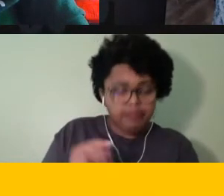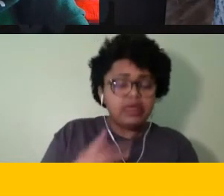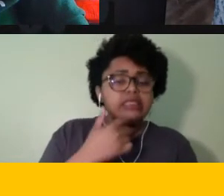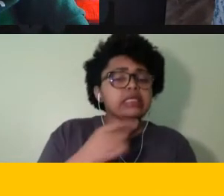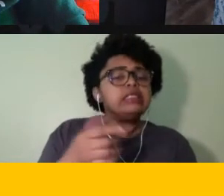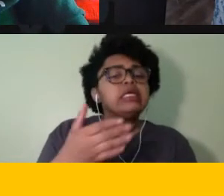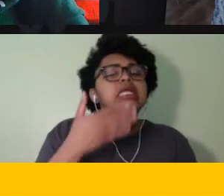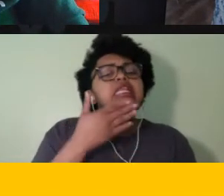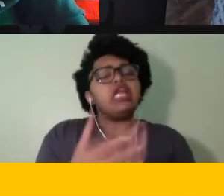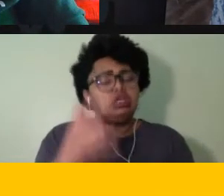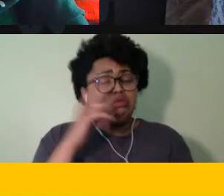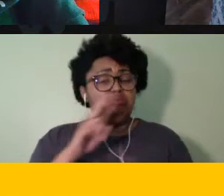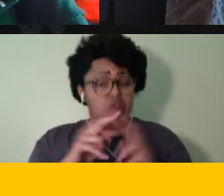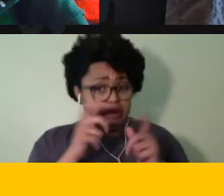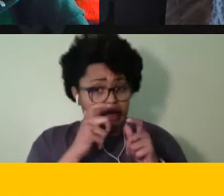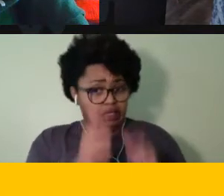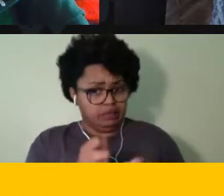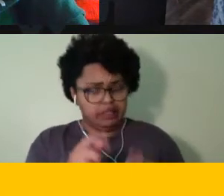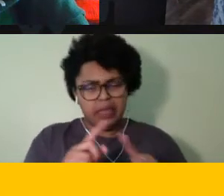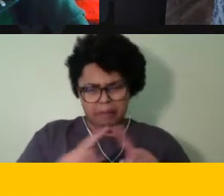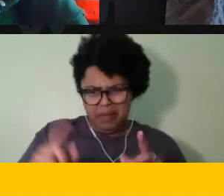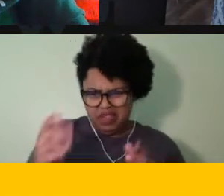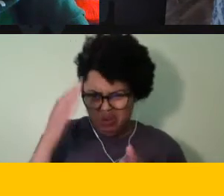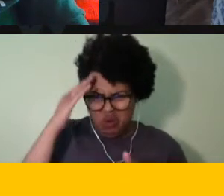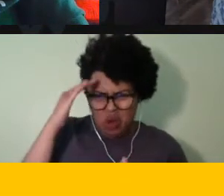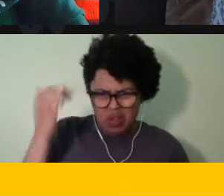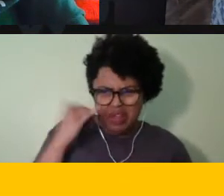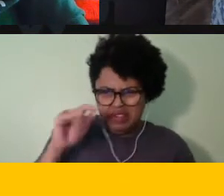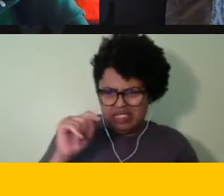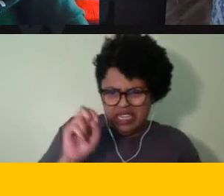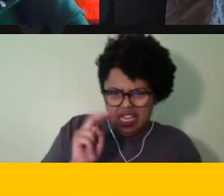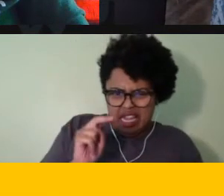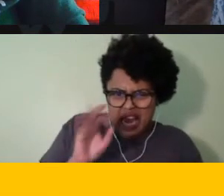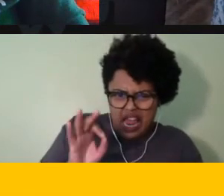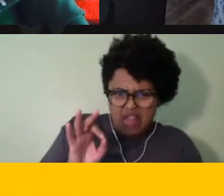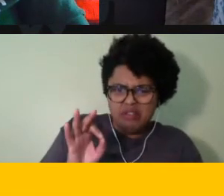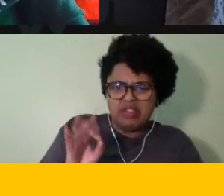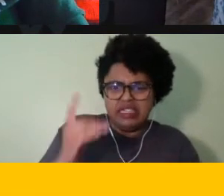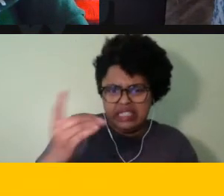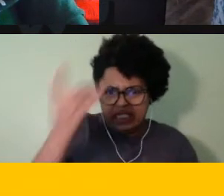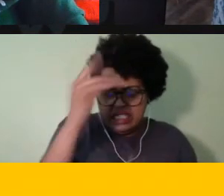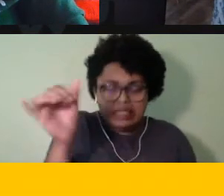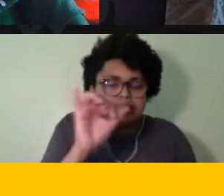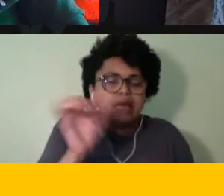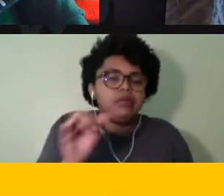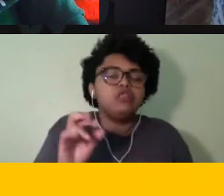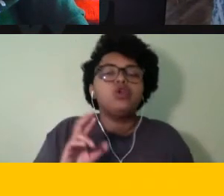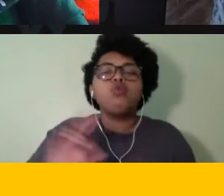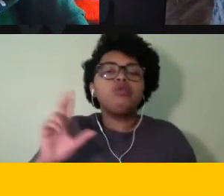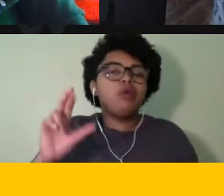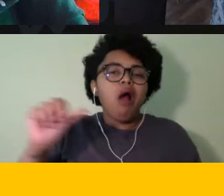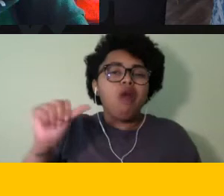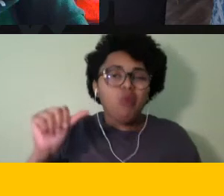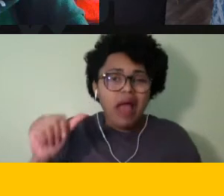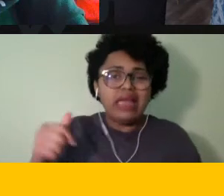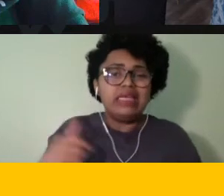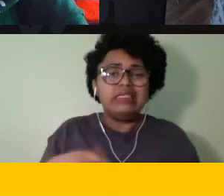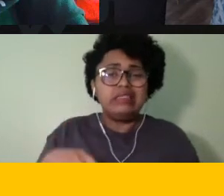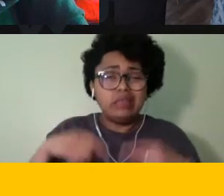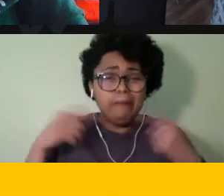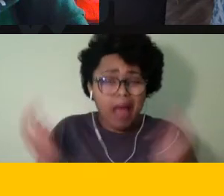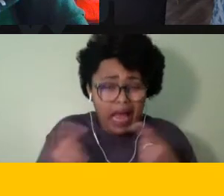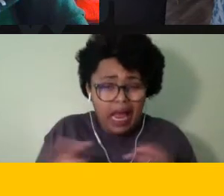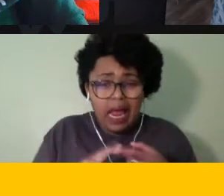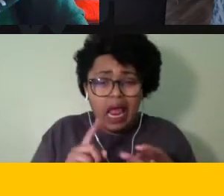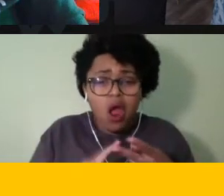is it known whether TNF-mediated disease like rheumatoid arthritis or IBD show similar effects on